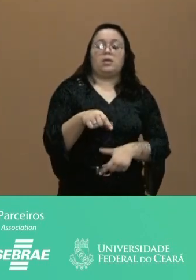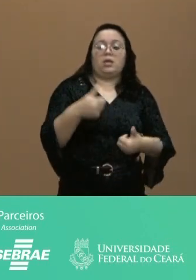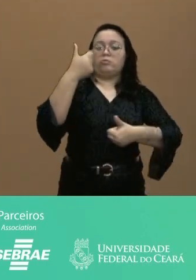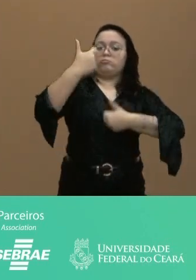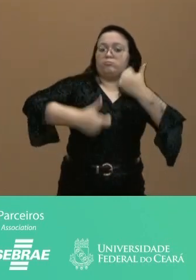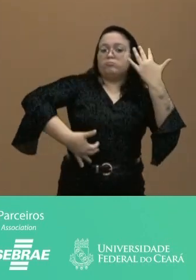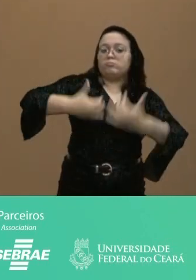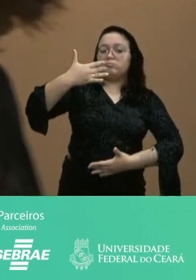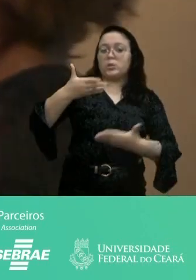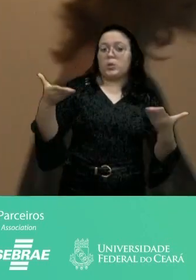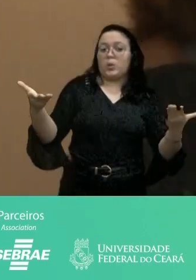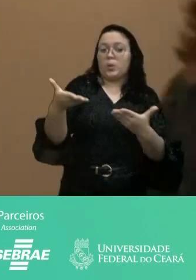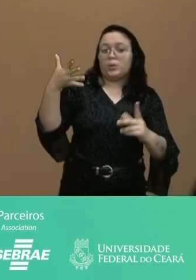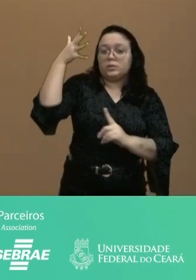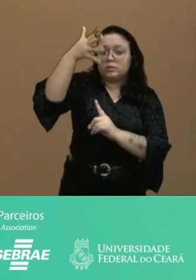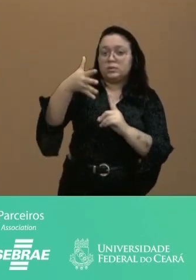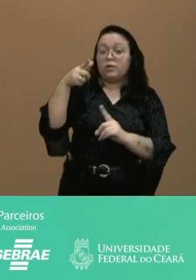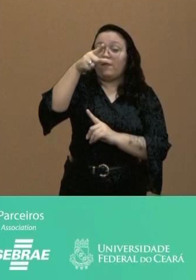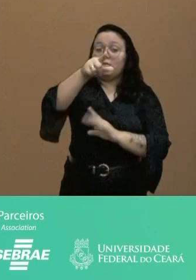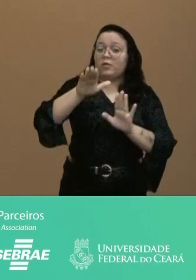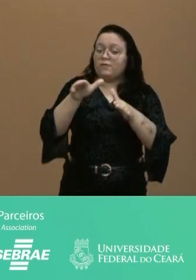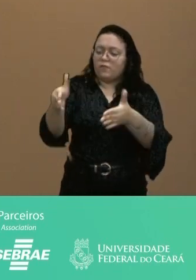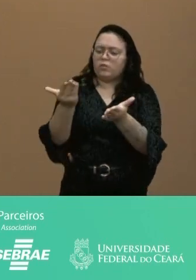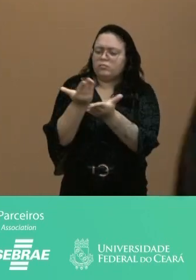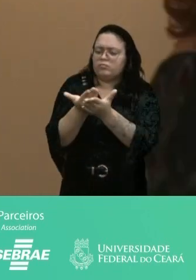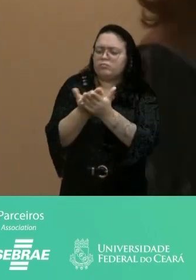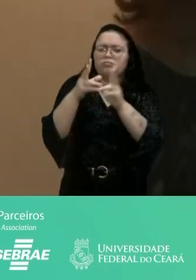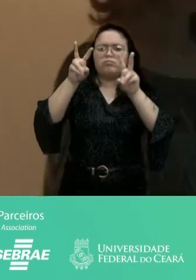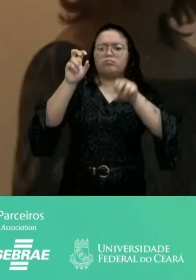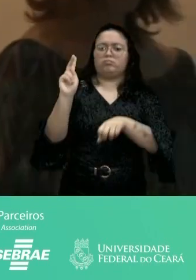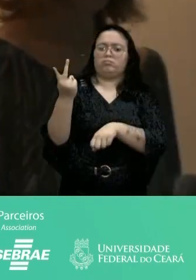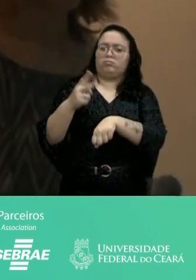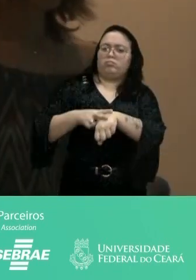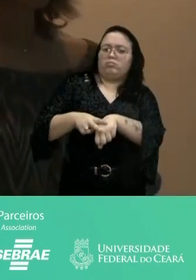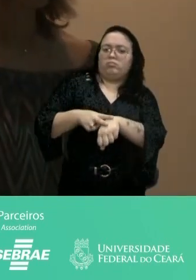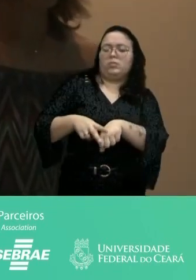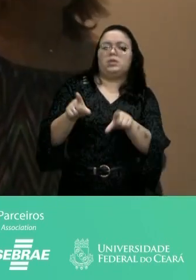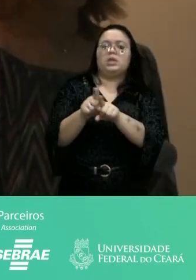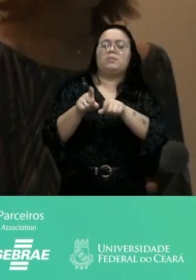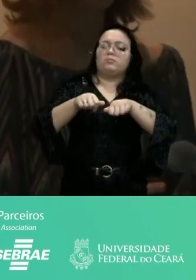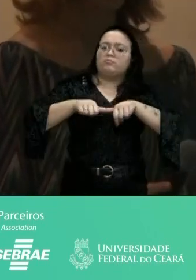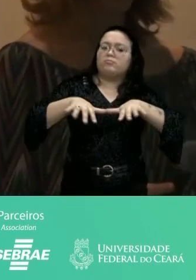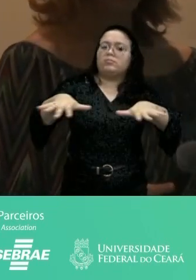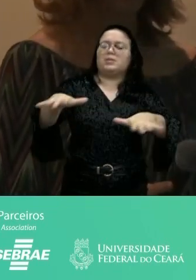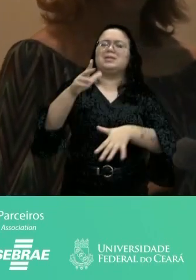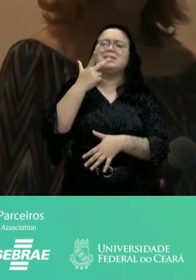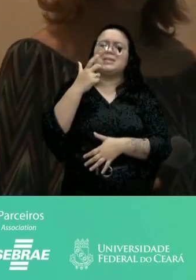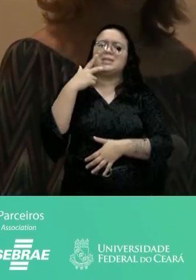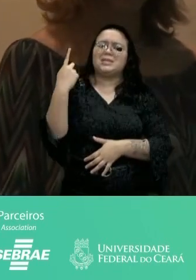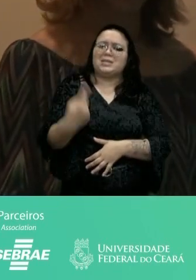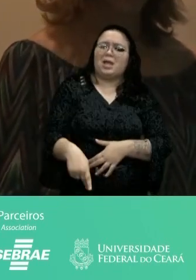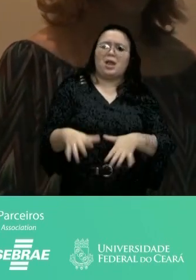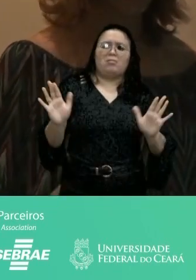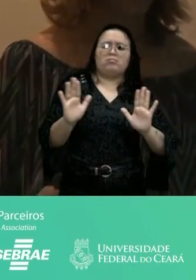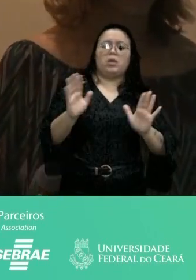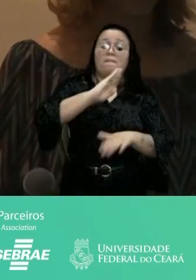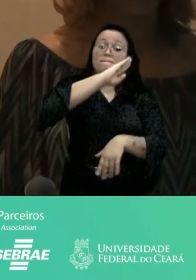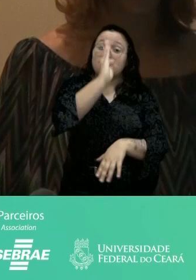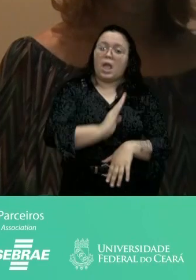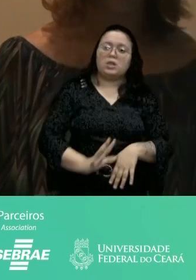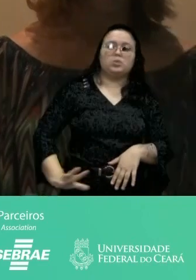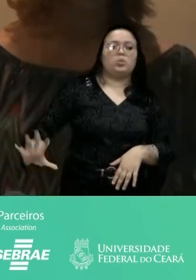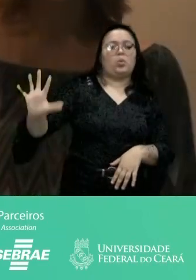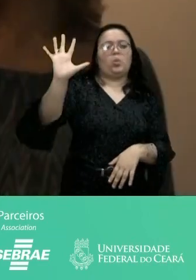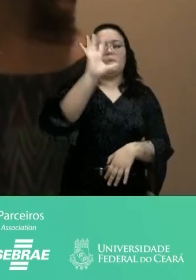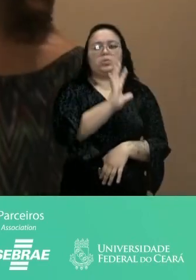Rio, to work with green hydrogen and to not only take this to Ceará, but to all of